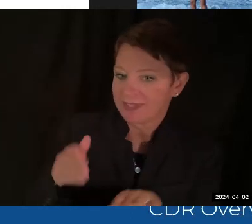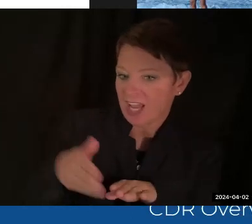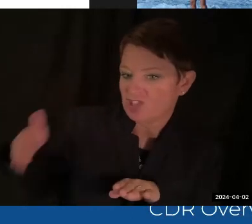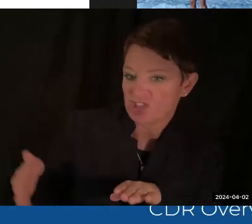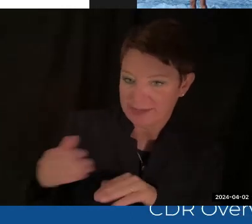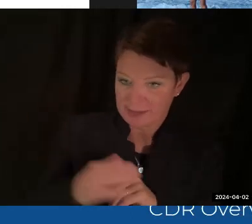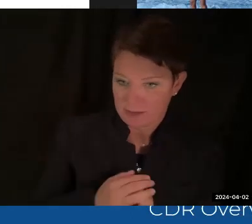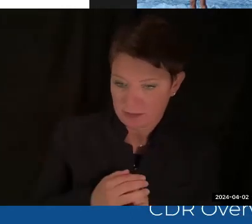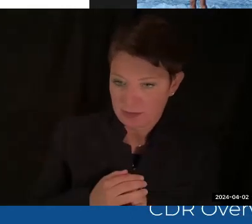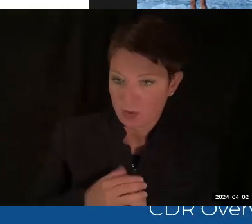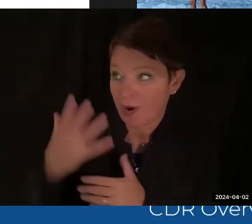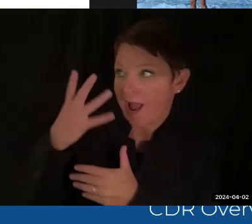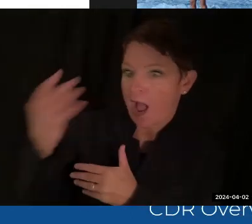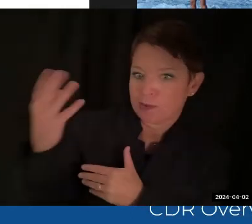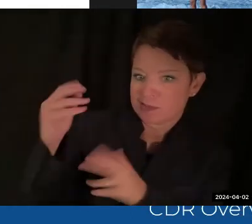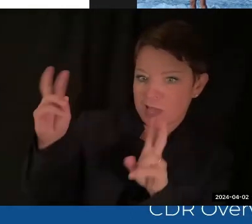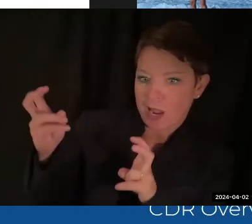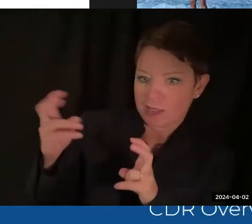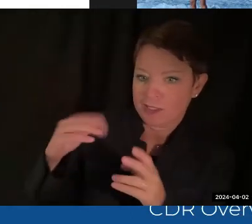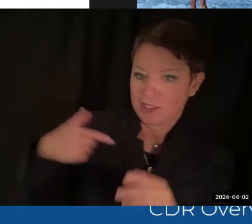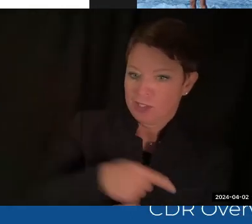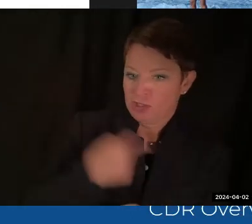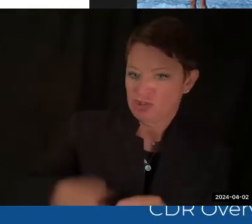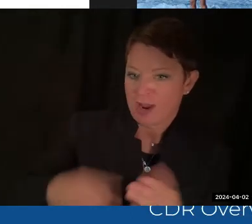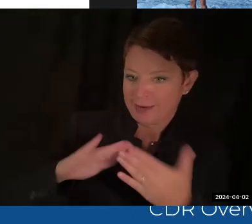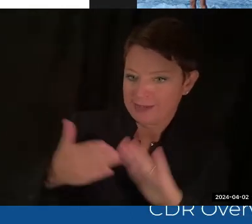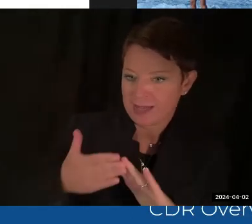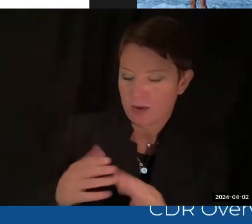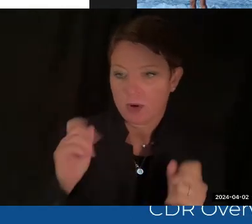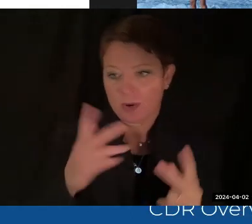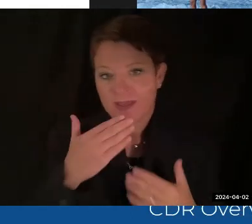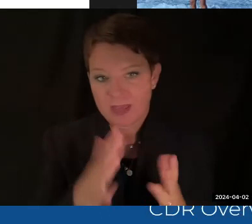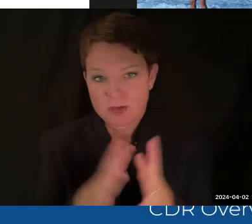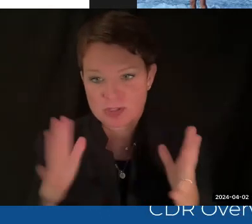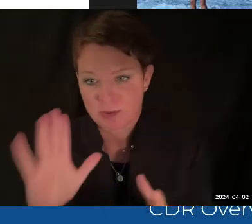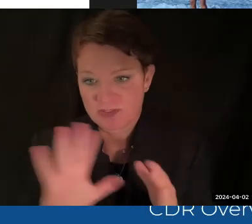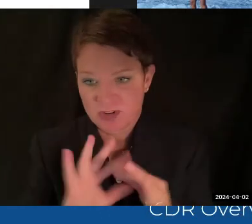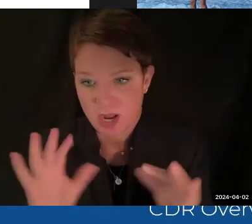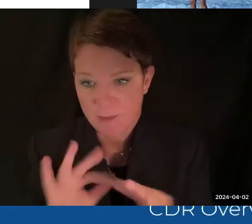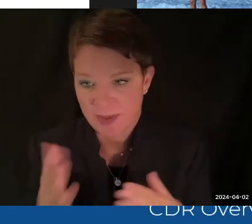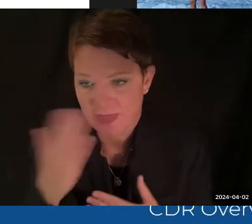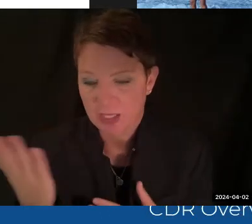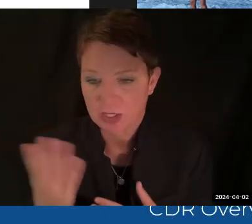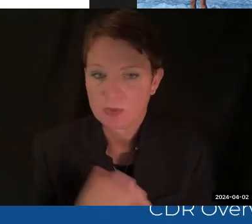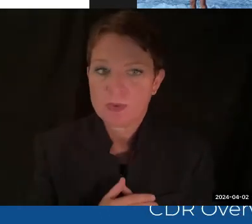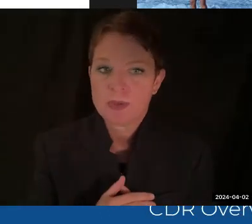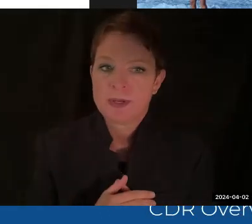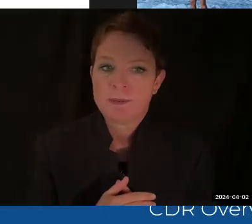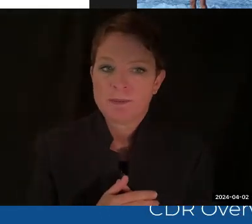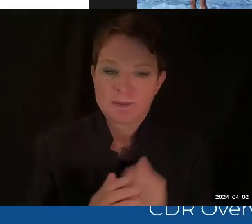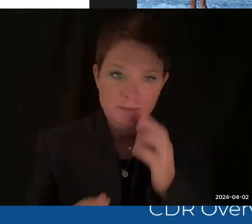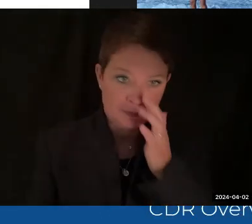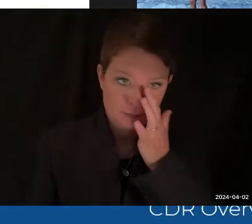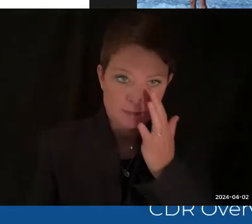adjacent or outside Chinatown. All right. Thank you. Thank you so much for your comments.